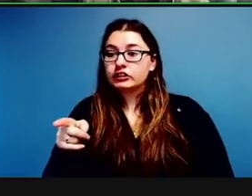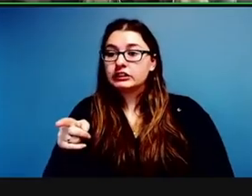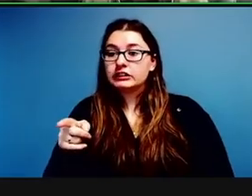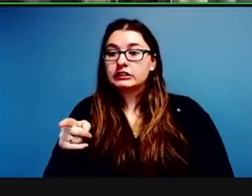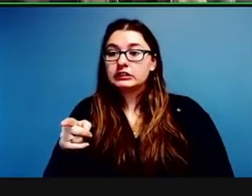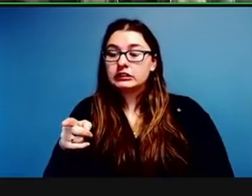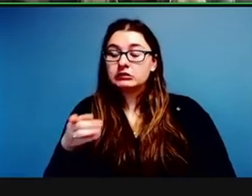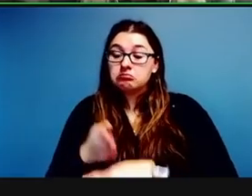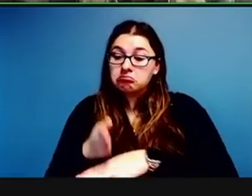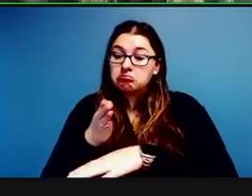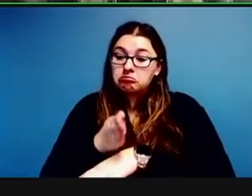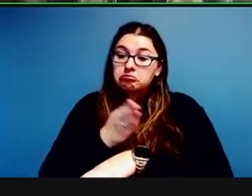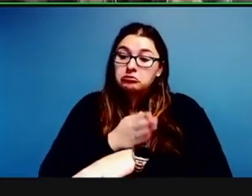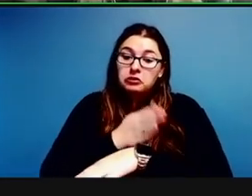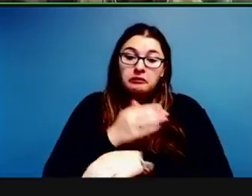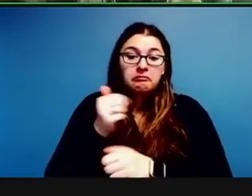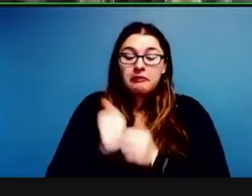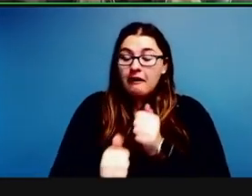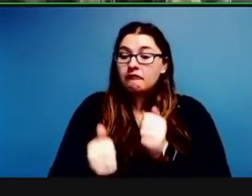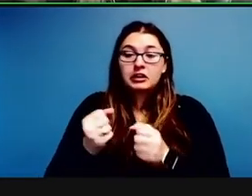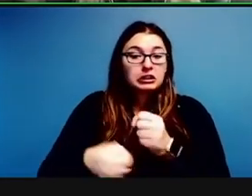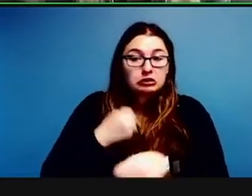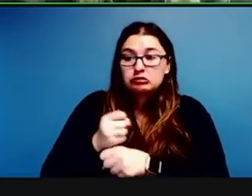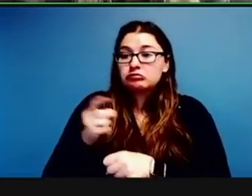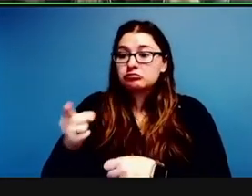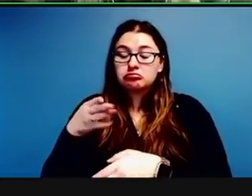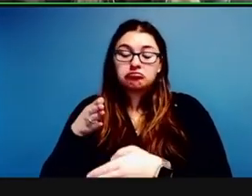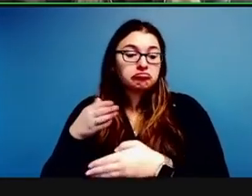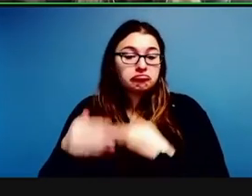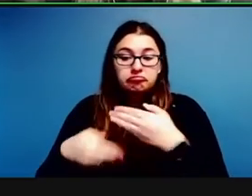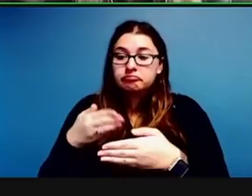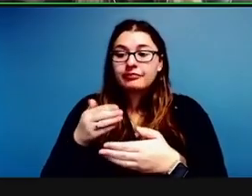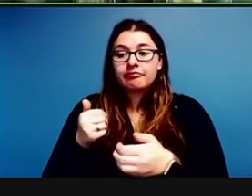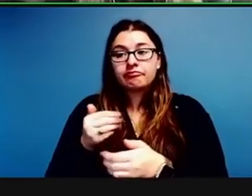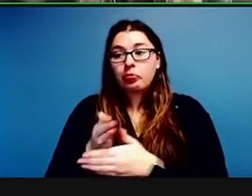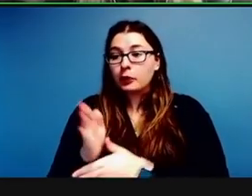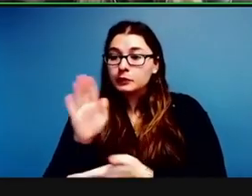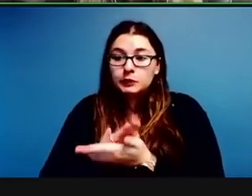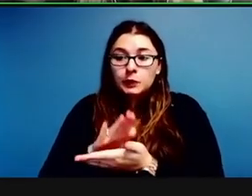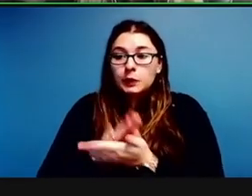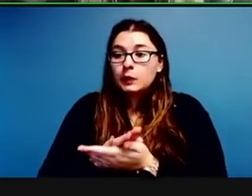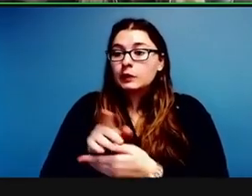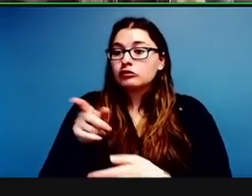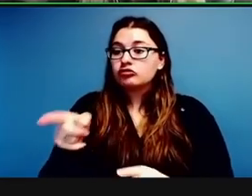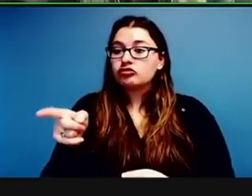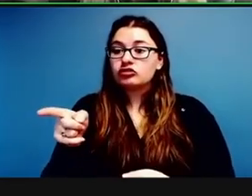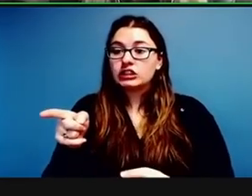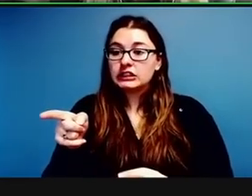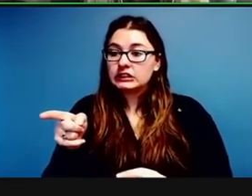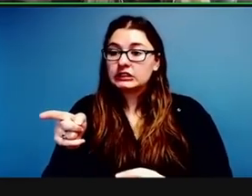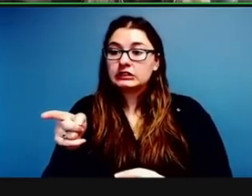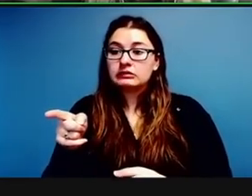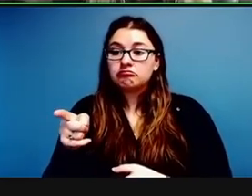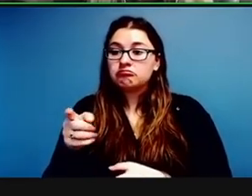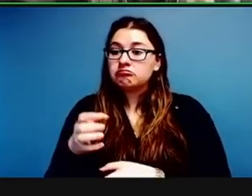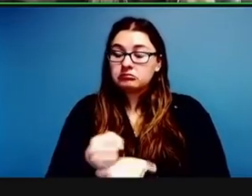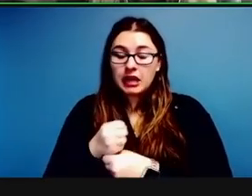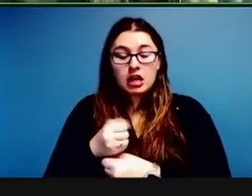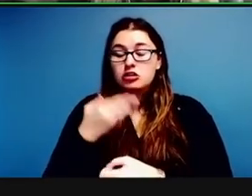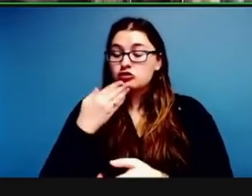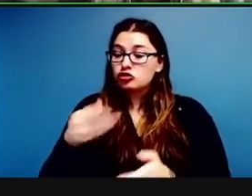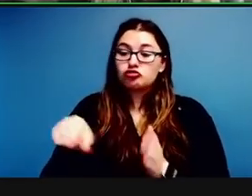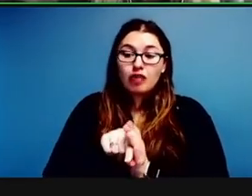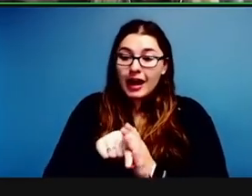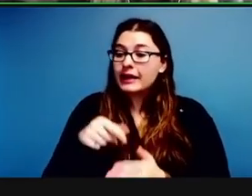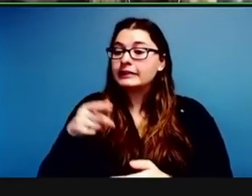to grade progress. She's going through school every year. She's making the marks that we expect a